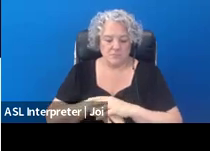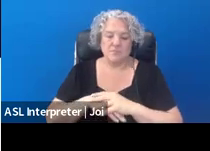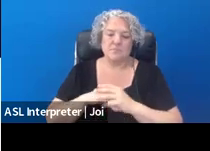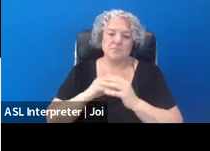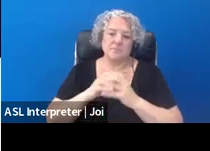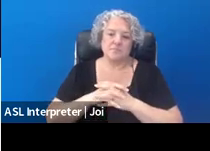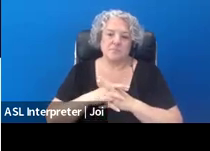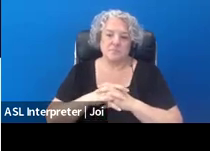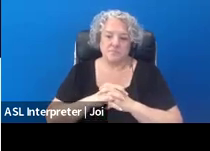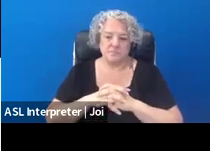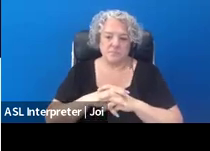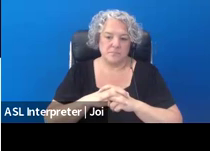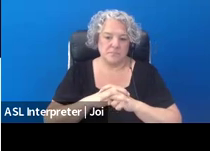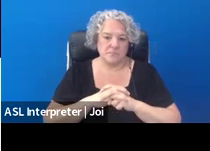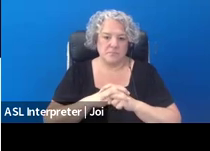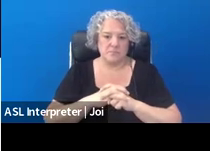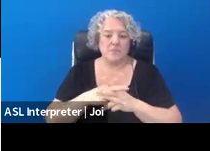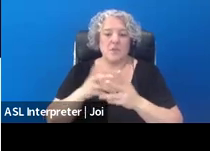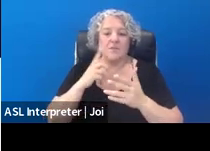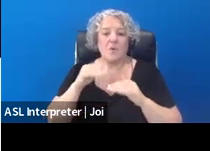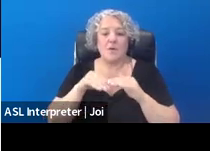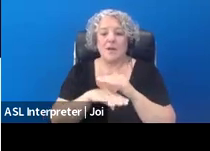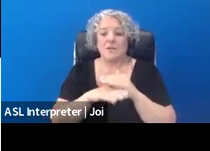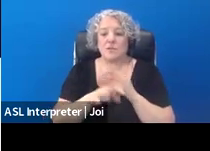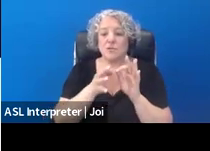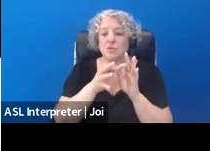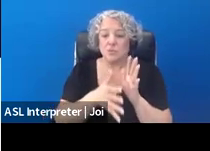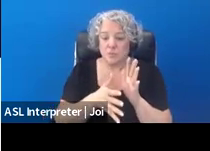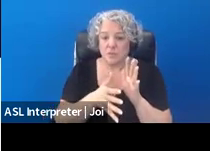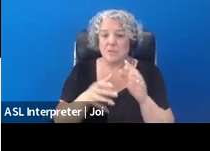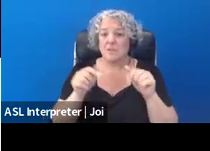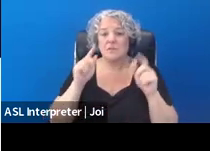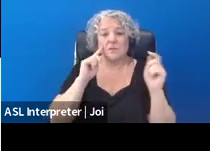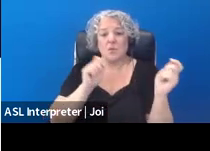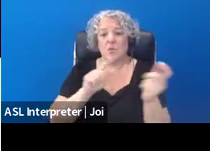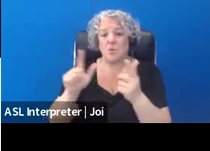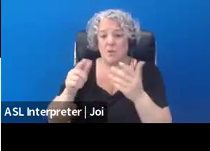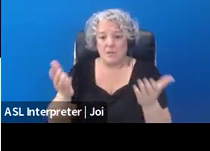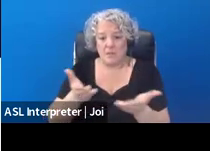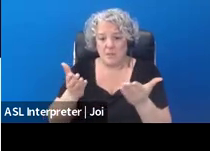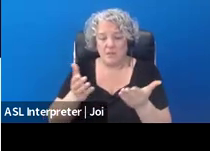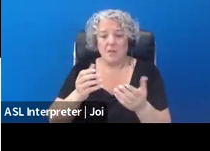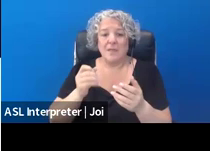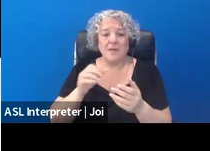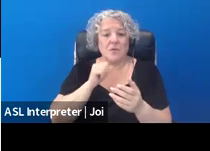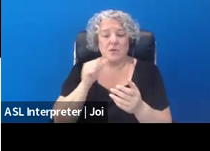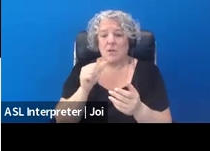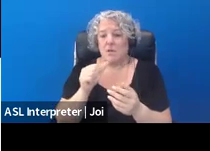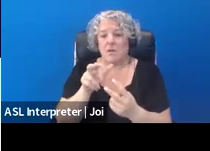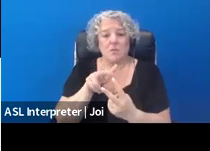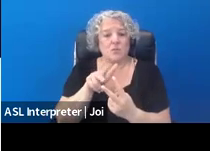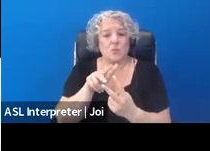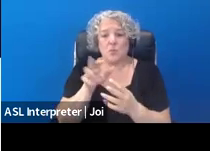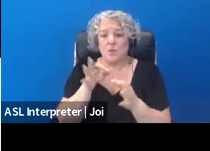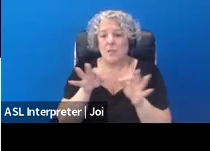americano. To access interpretation, and this is going to be for everybody who is not fully bilingual in